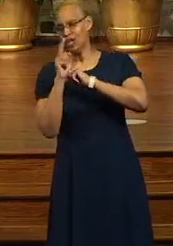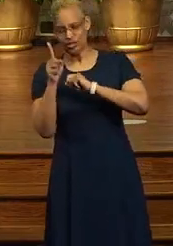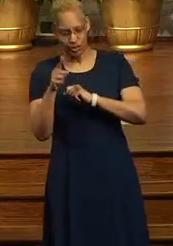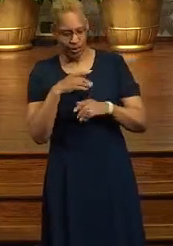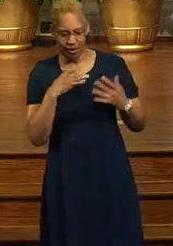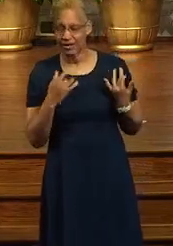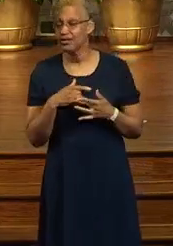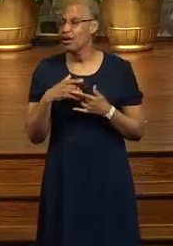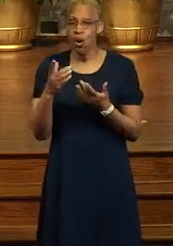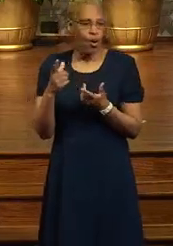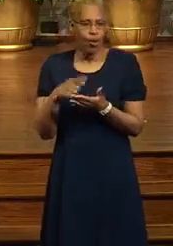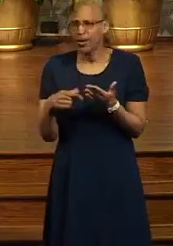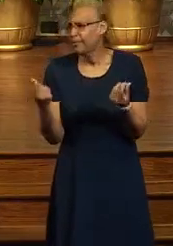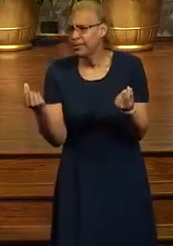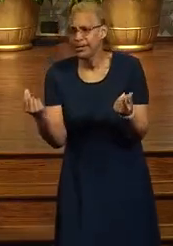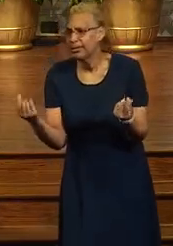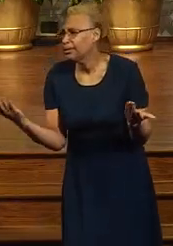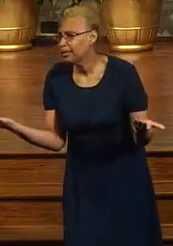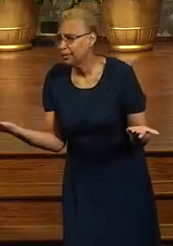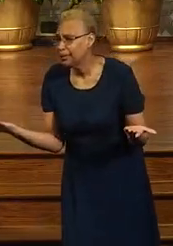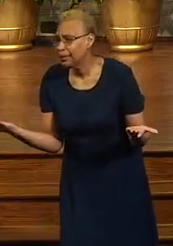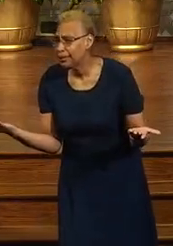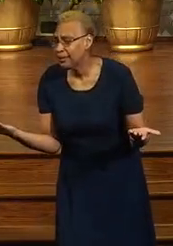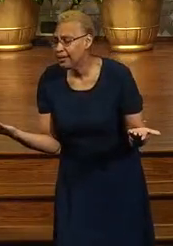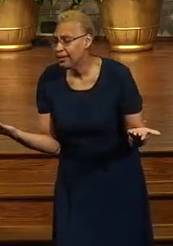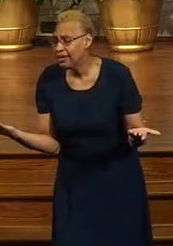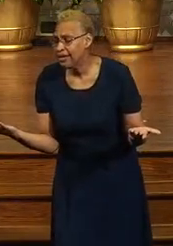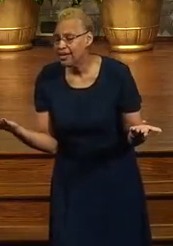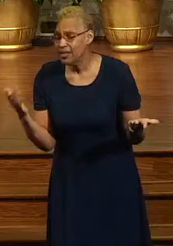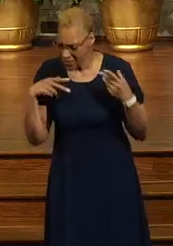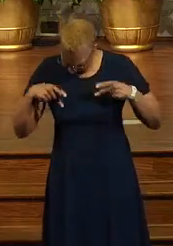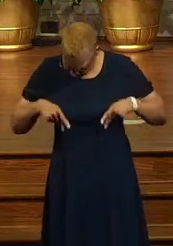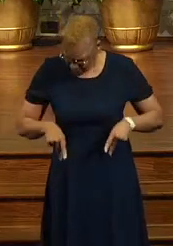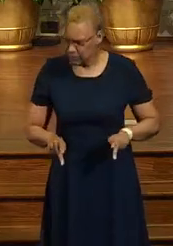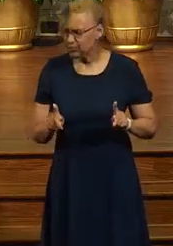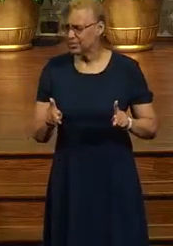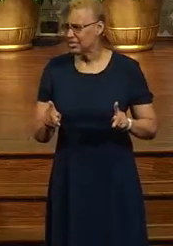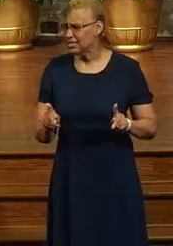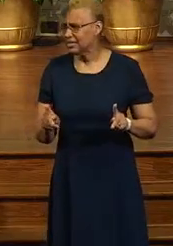are you going to do this morning, church, with this opportunity?